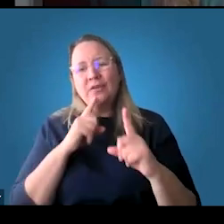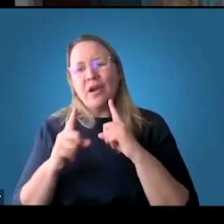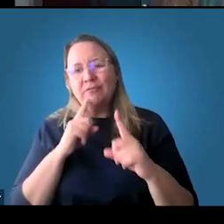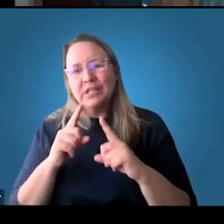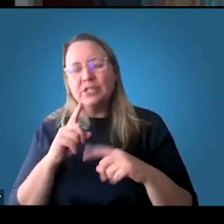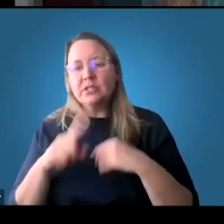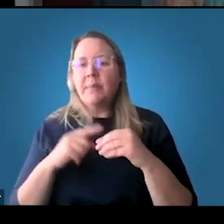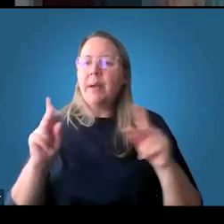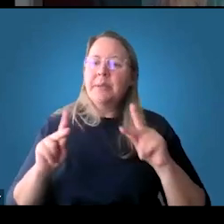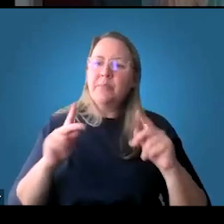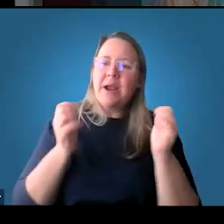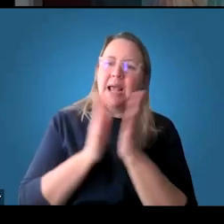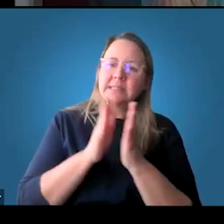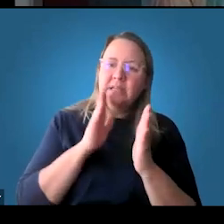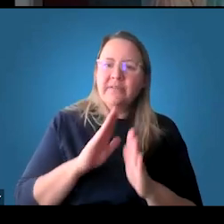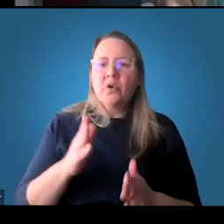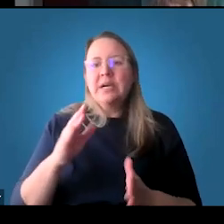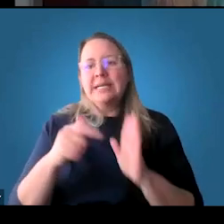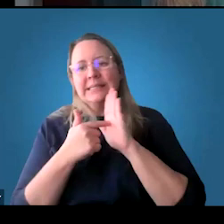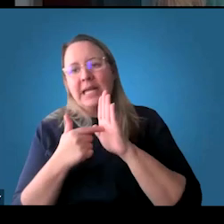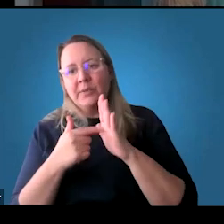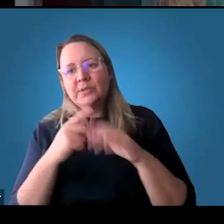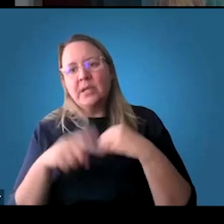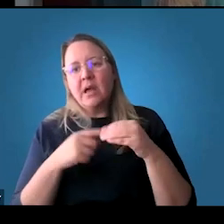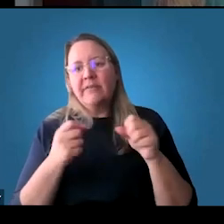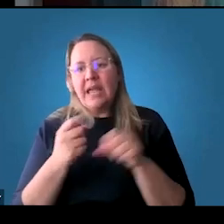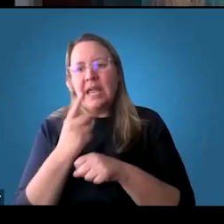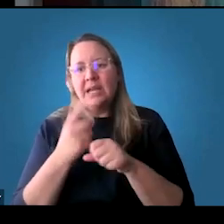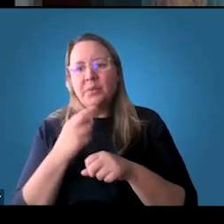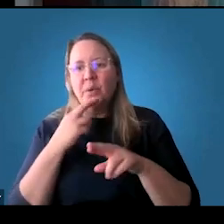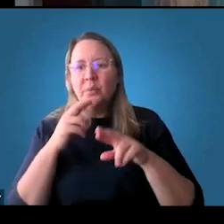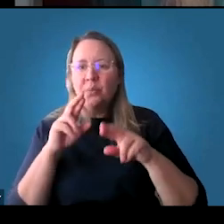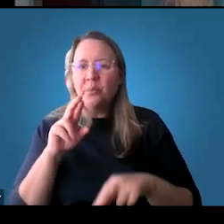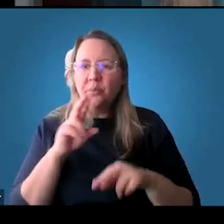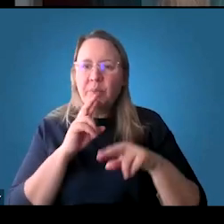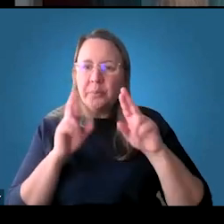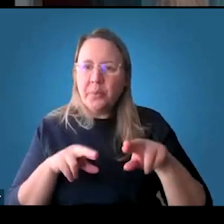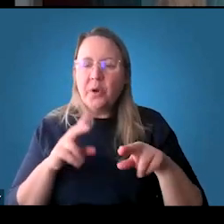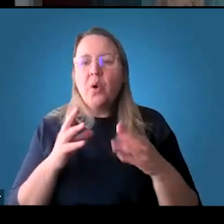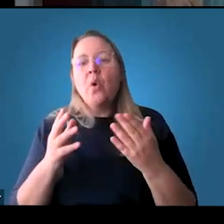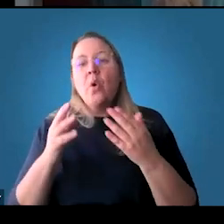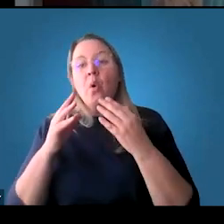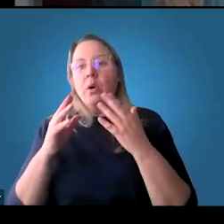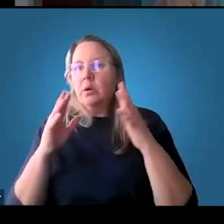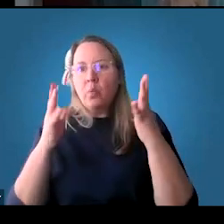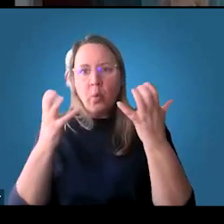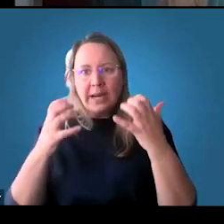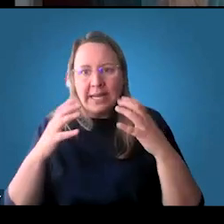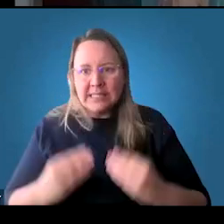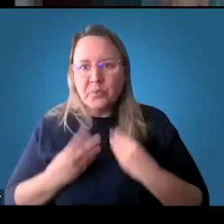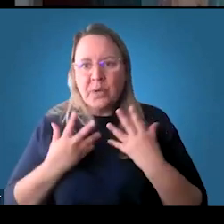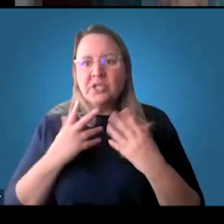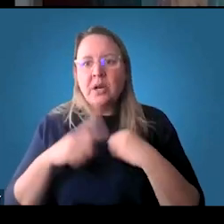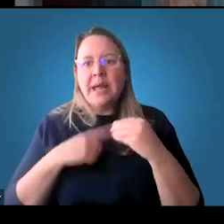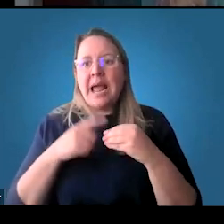conversations where folks are asking for great examples of annual reports or looking for inspiration even around how to get out of the